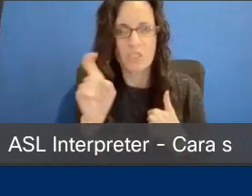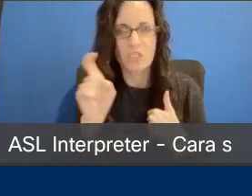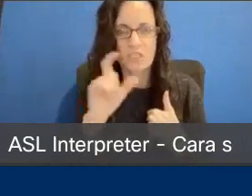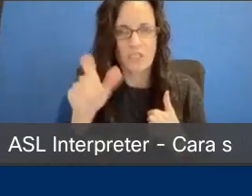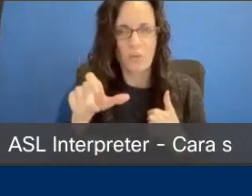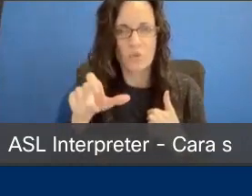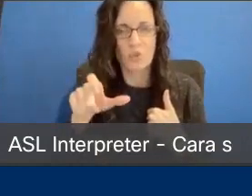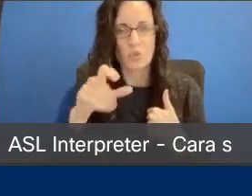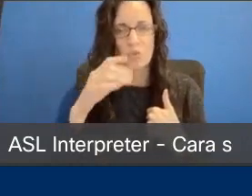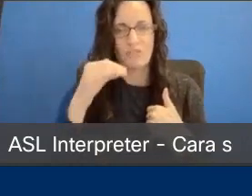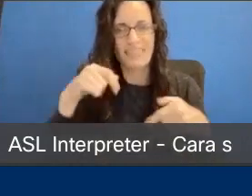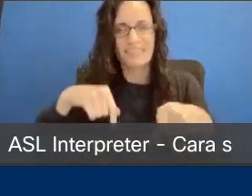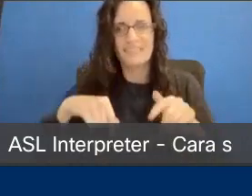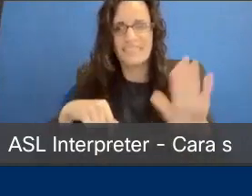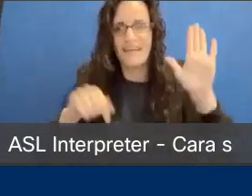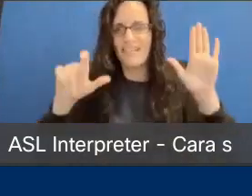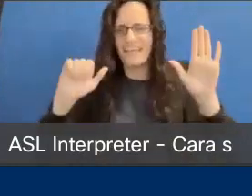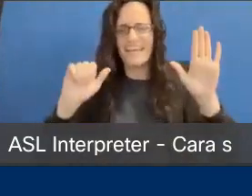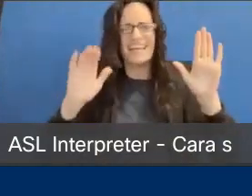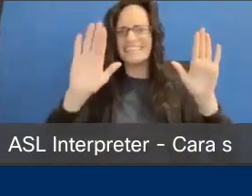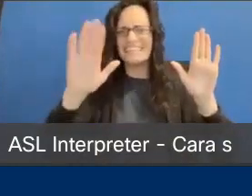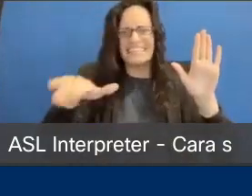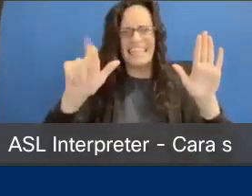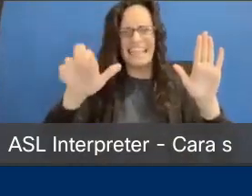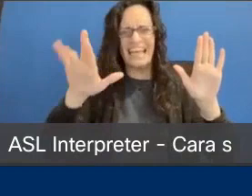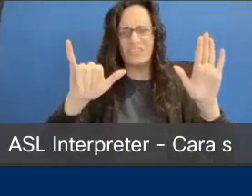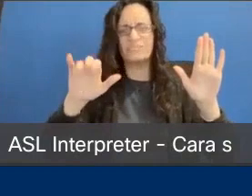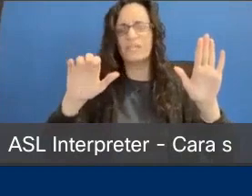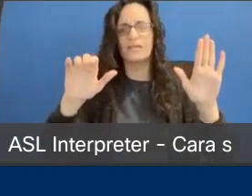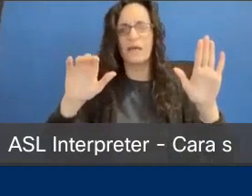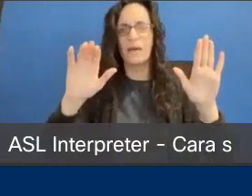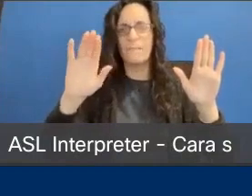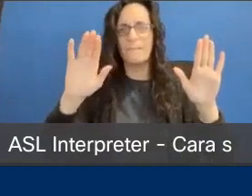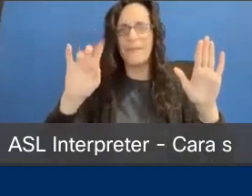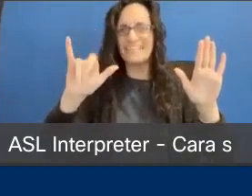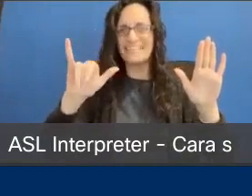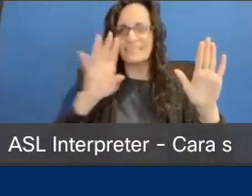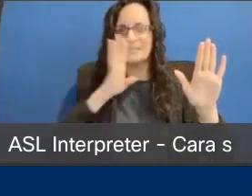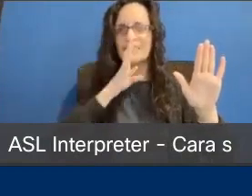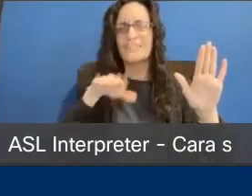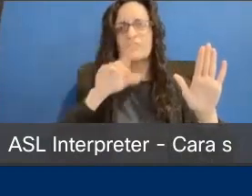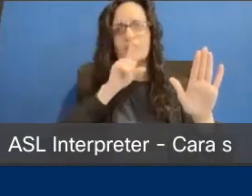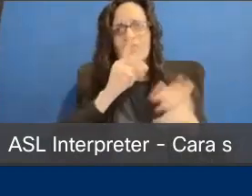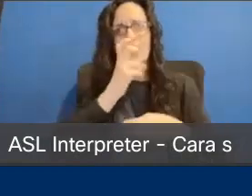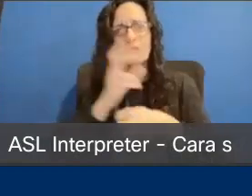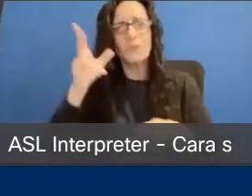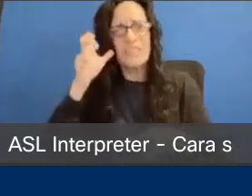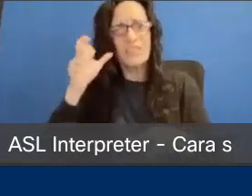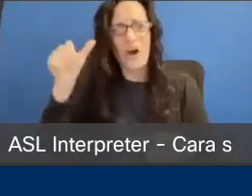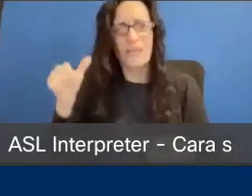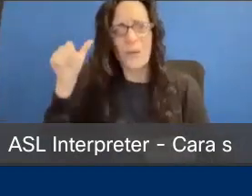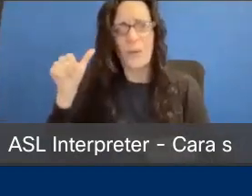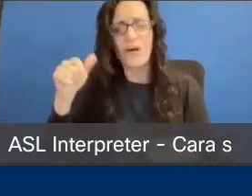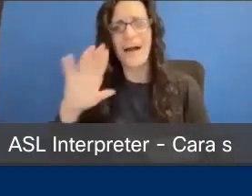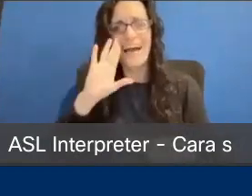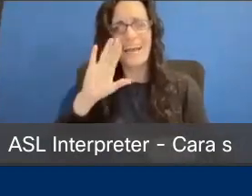that. Larry, I'm so sorry to interrupt. This is Becky. Yeah. It's very hard to hear the audio. So I